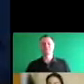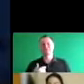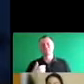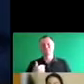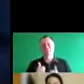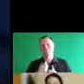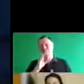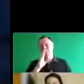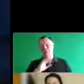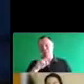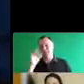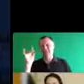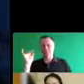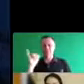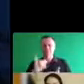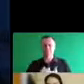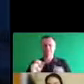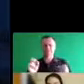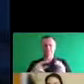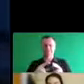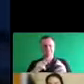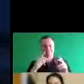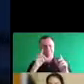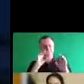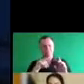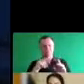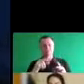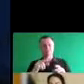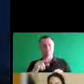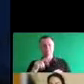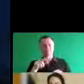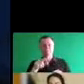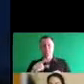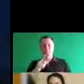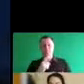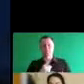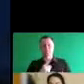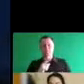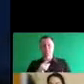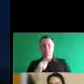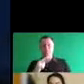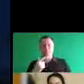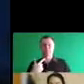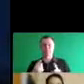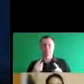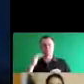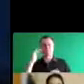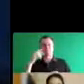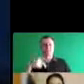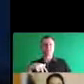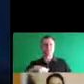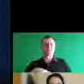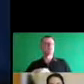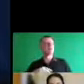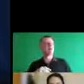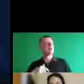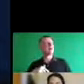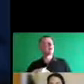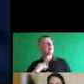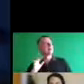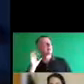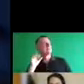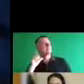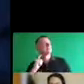to Sydney to see the show, because those conversations that you talk about, when I've been standing in that room listening to